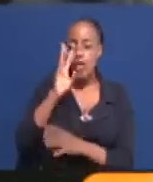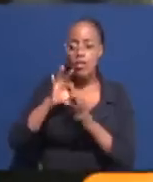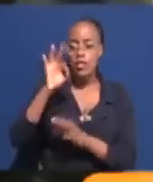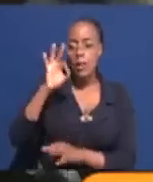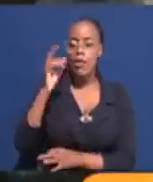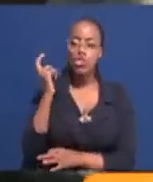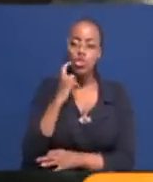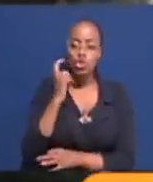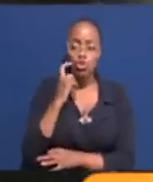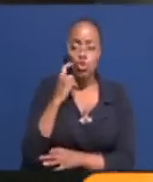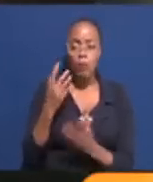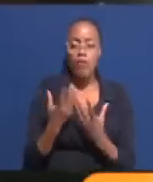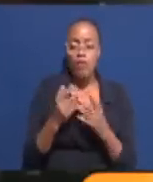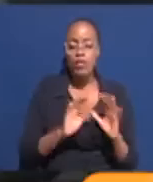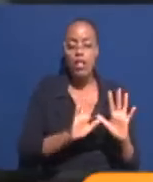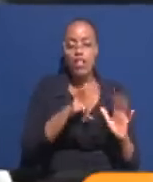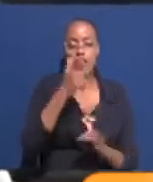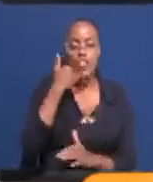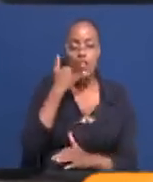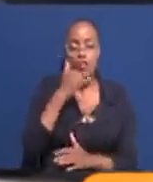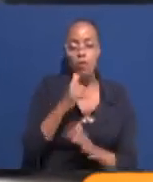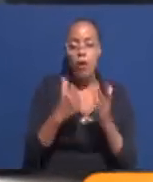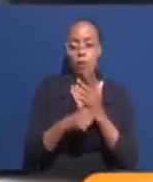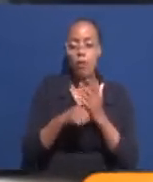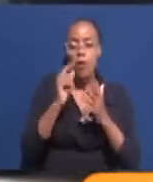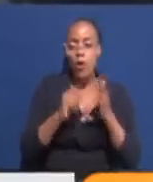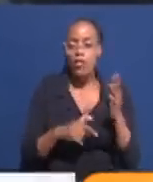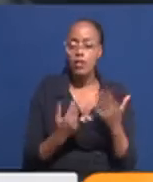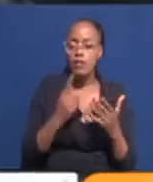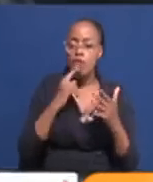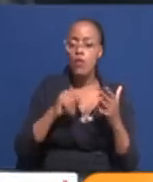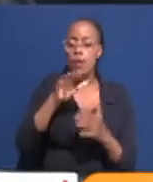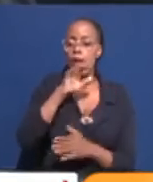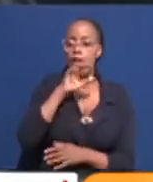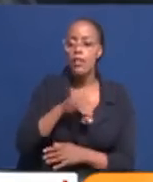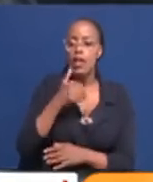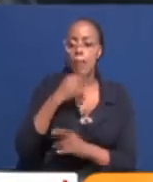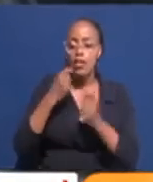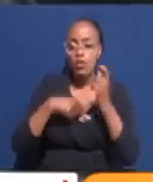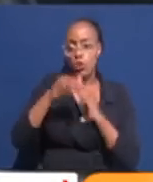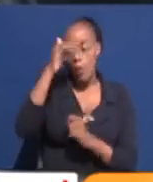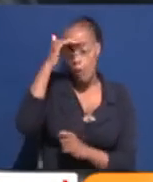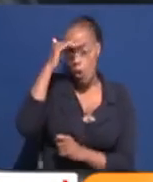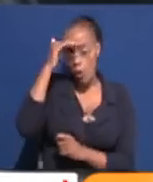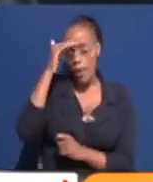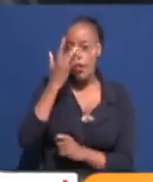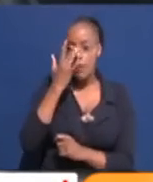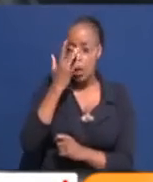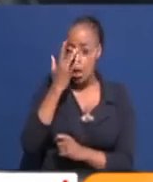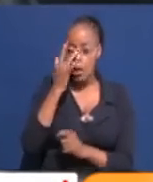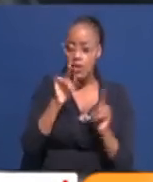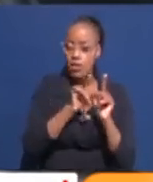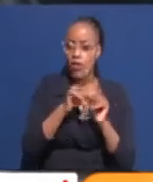and was forced to leave behind his phone. Shidake ilikuwa it is like anasema kijana wake ameuziwa pombe na